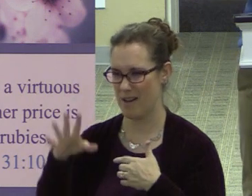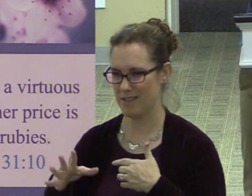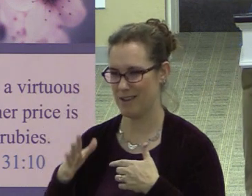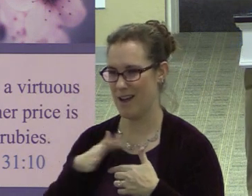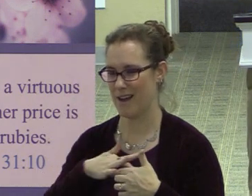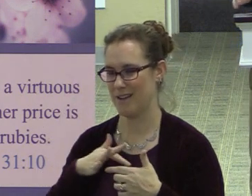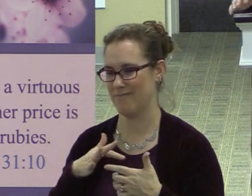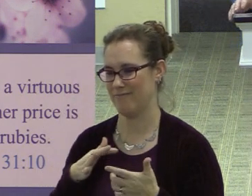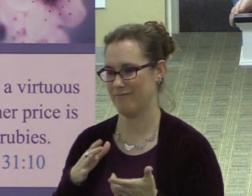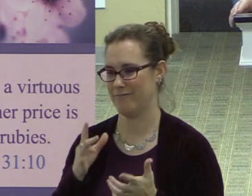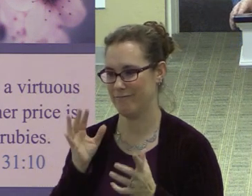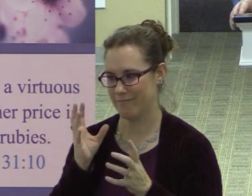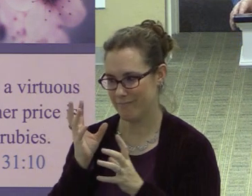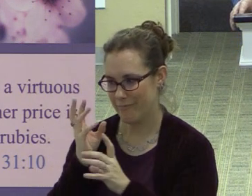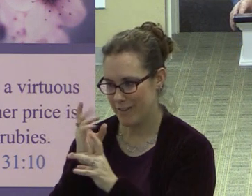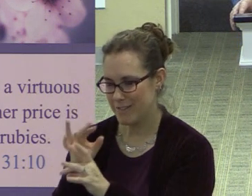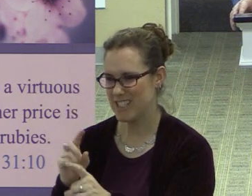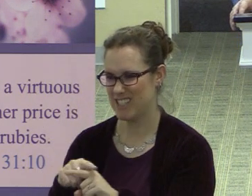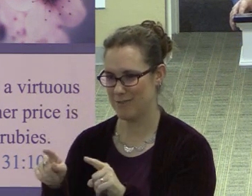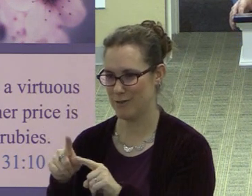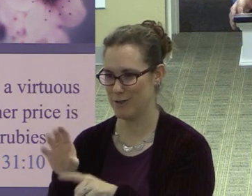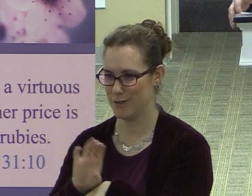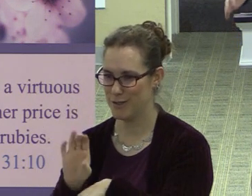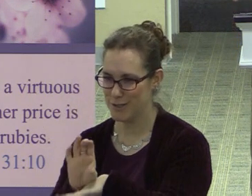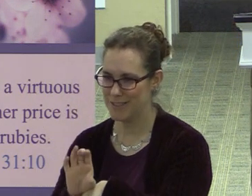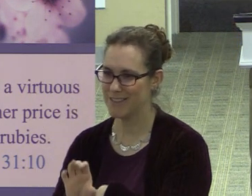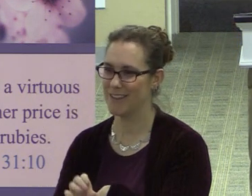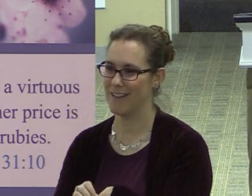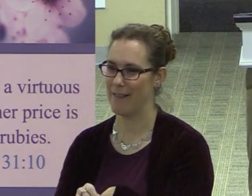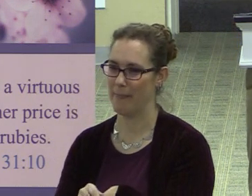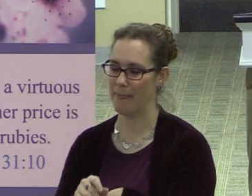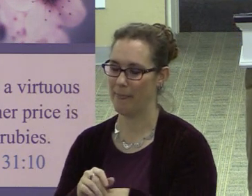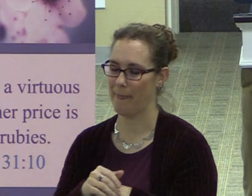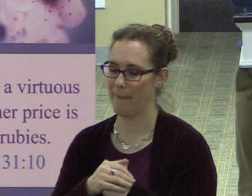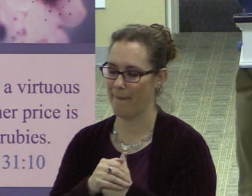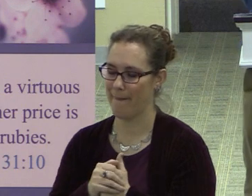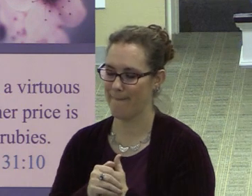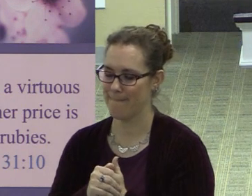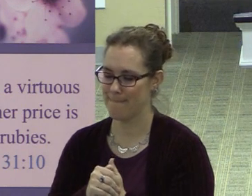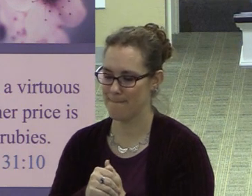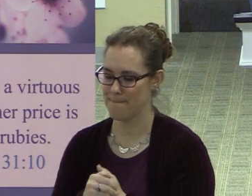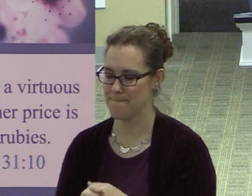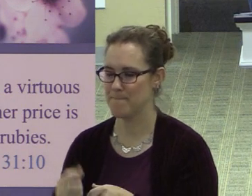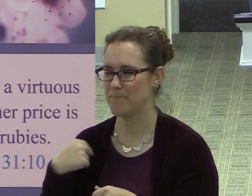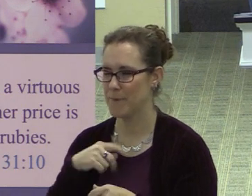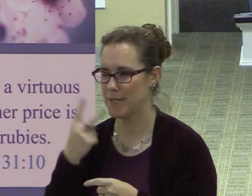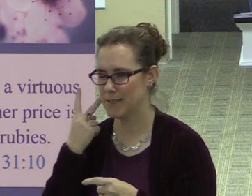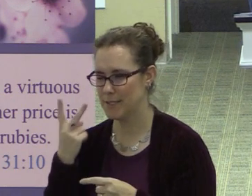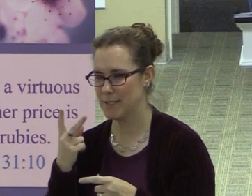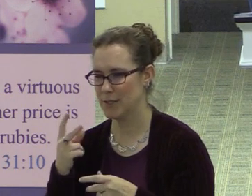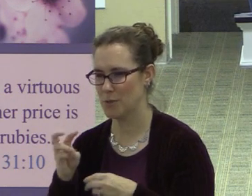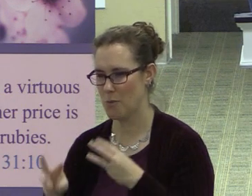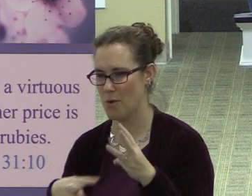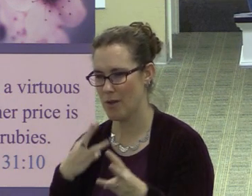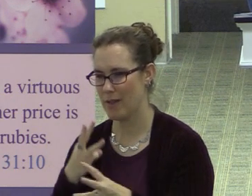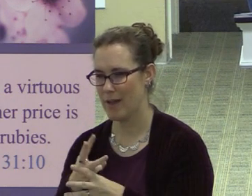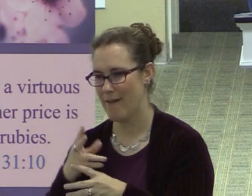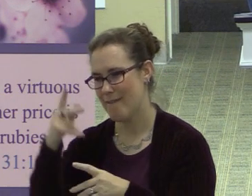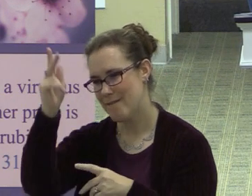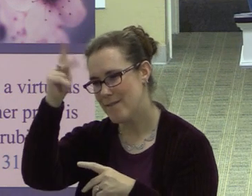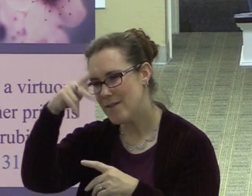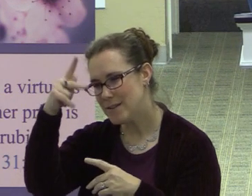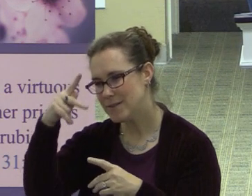different churches, of course. And this is always, we can see such worldly philosophy in our independent Baptist